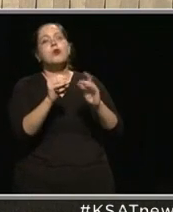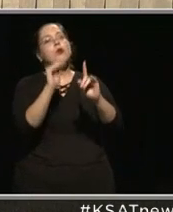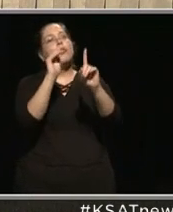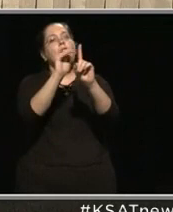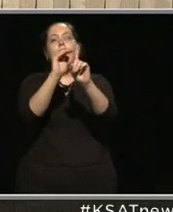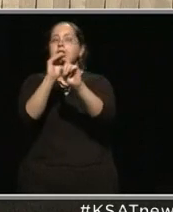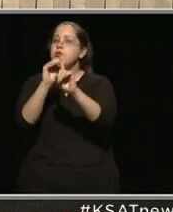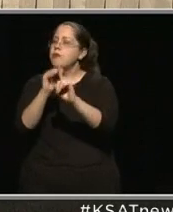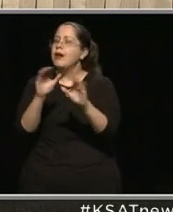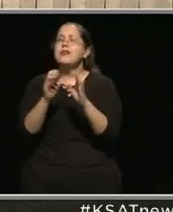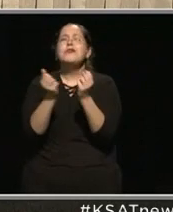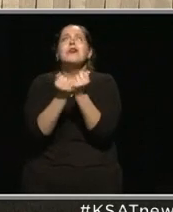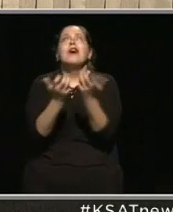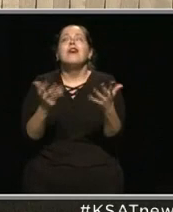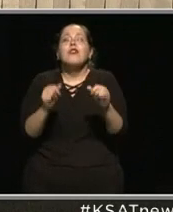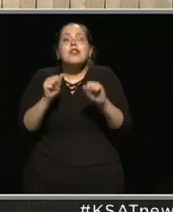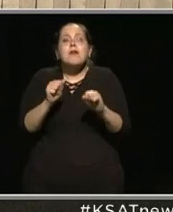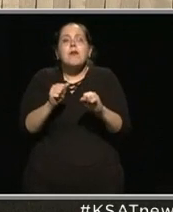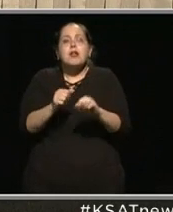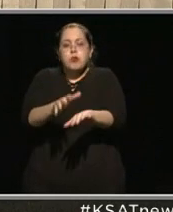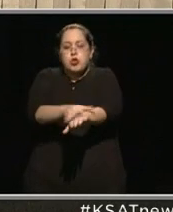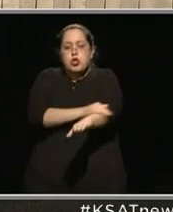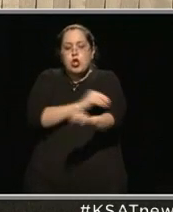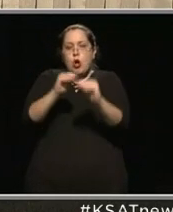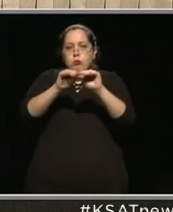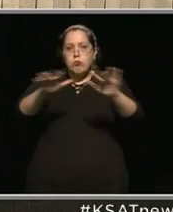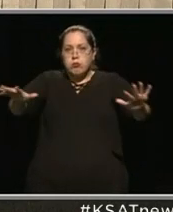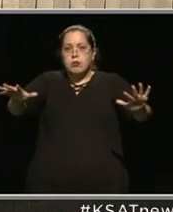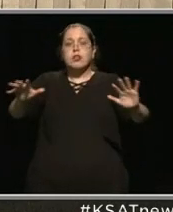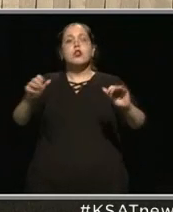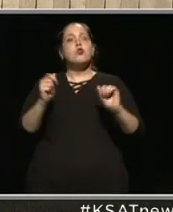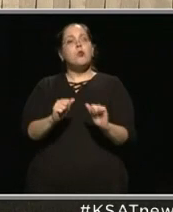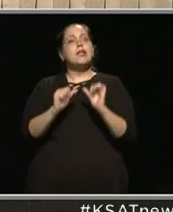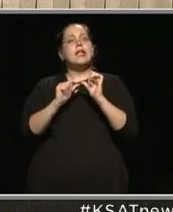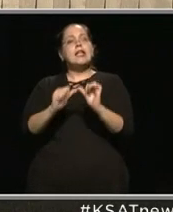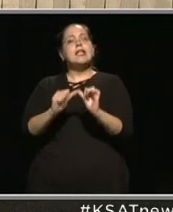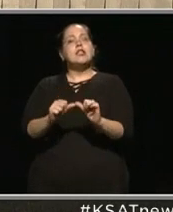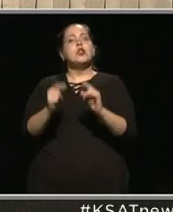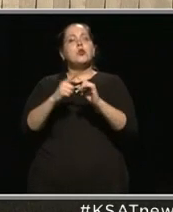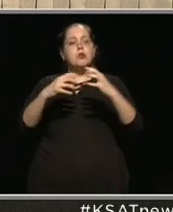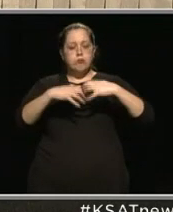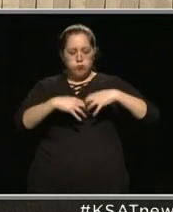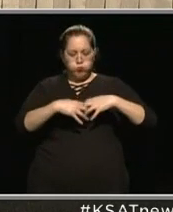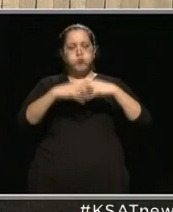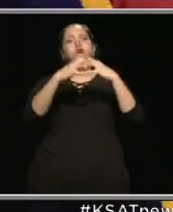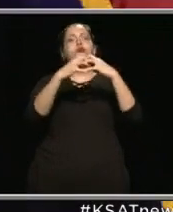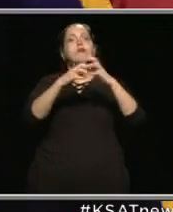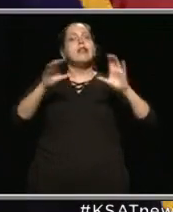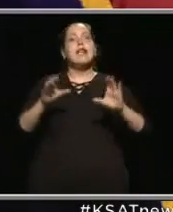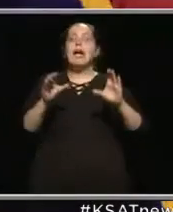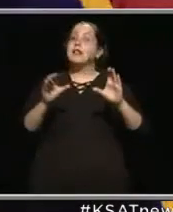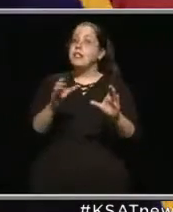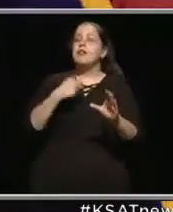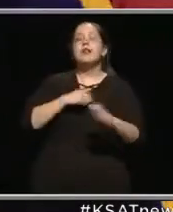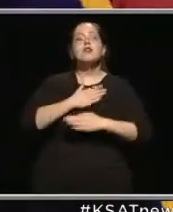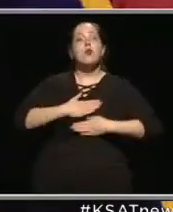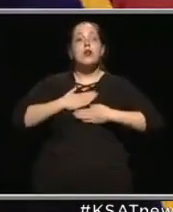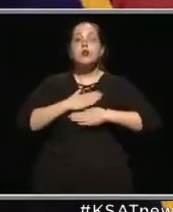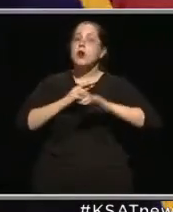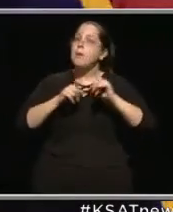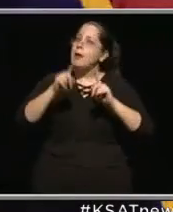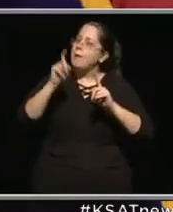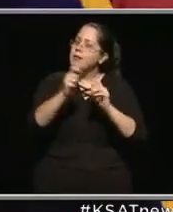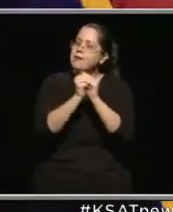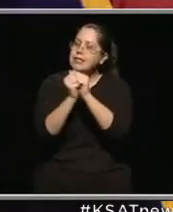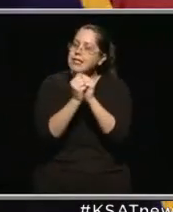you, do everything you can, help us slow the spread so we can continue to get back to the activities that we enjoy. But we've got to do